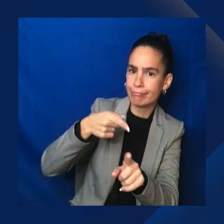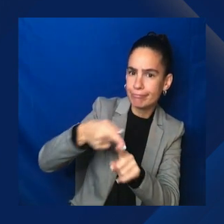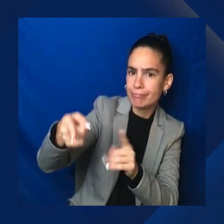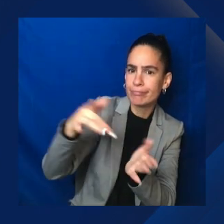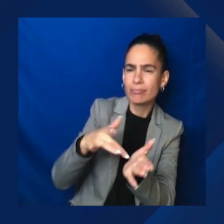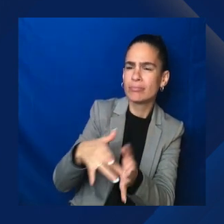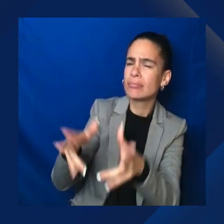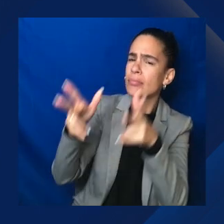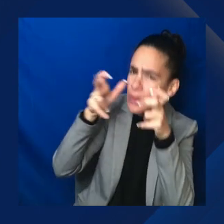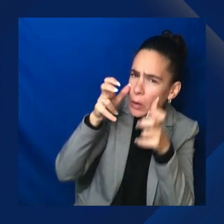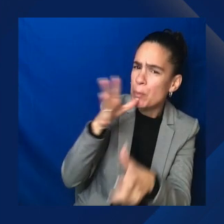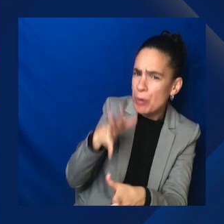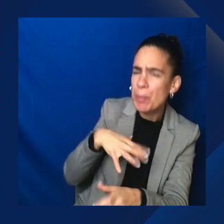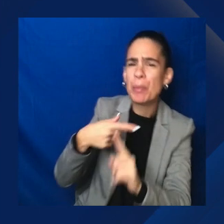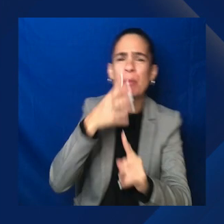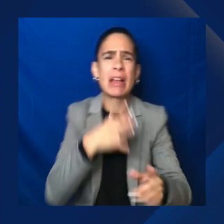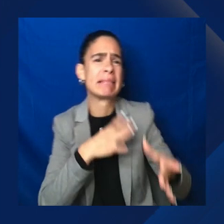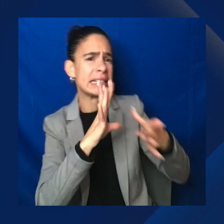you stressing, which is